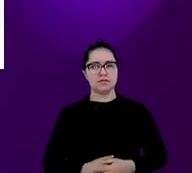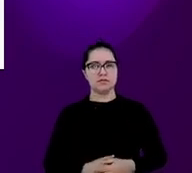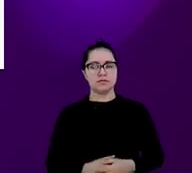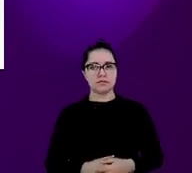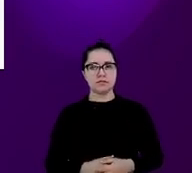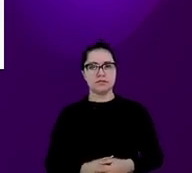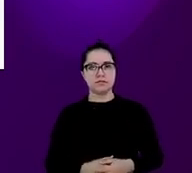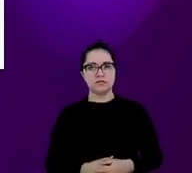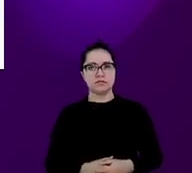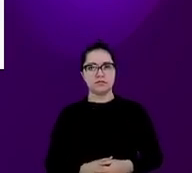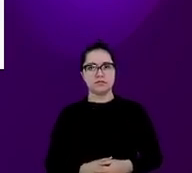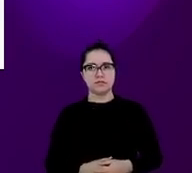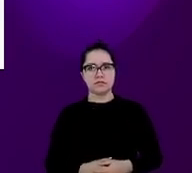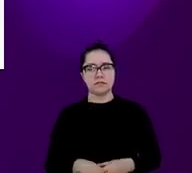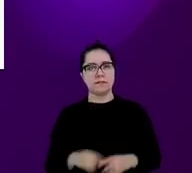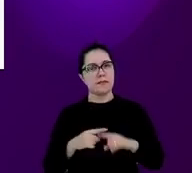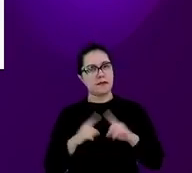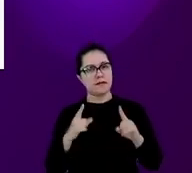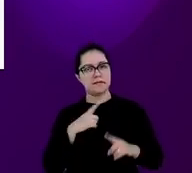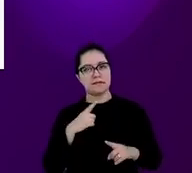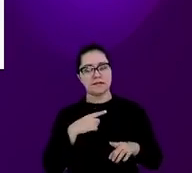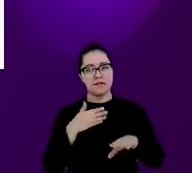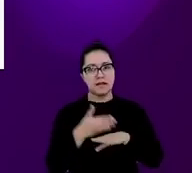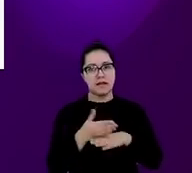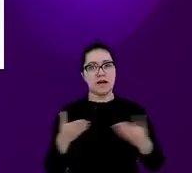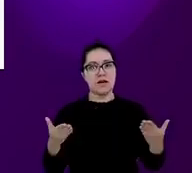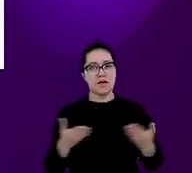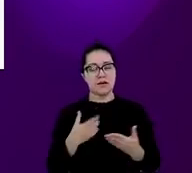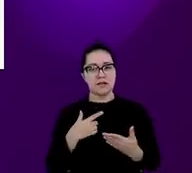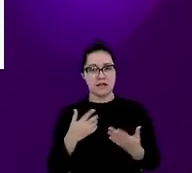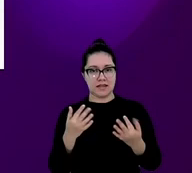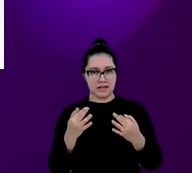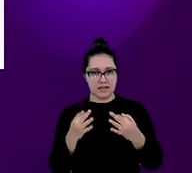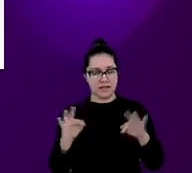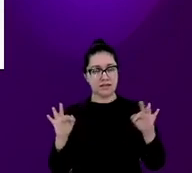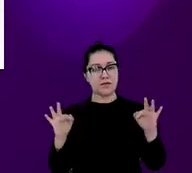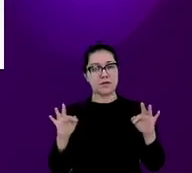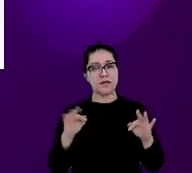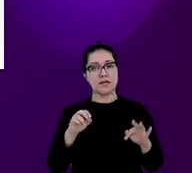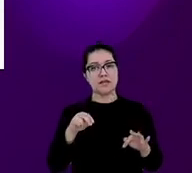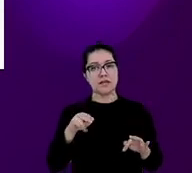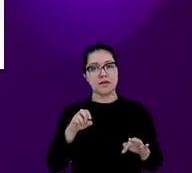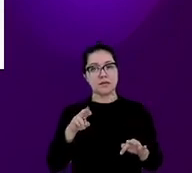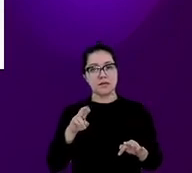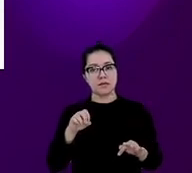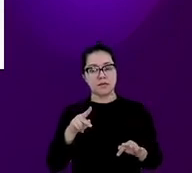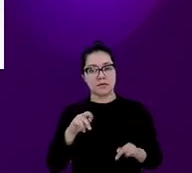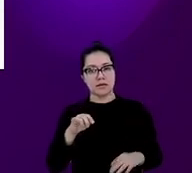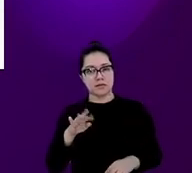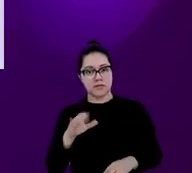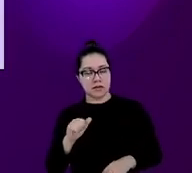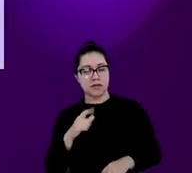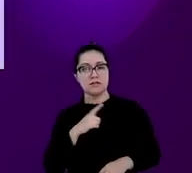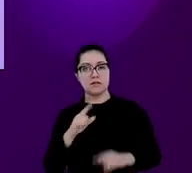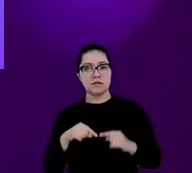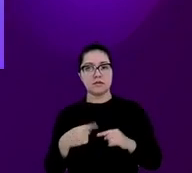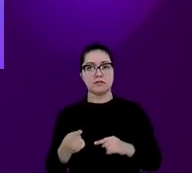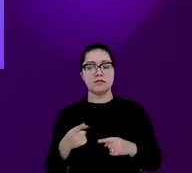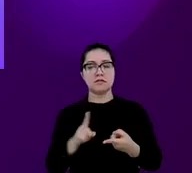neuropathic pain, and also as a next step in the transcranial applications of fotobiomodulation